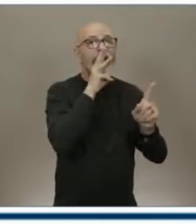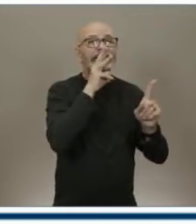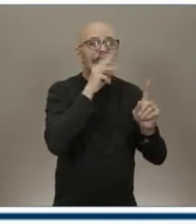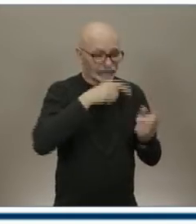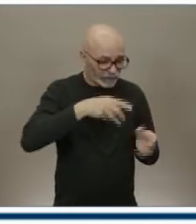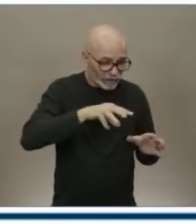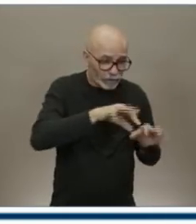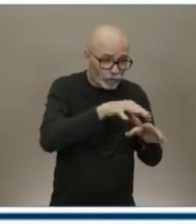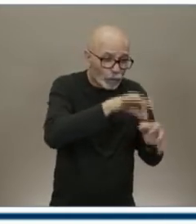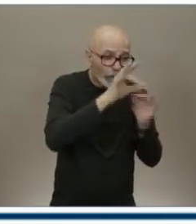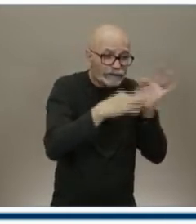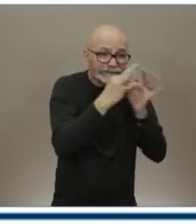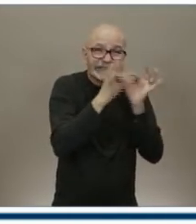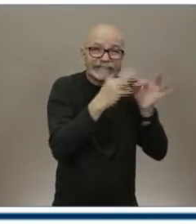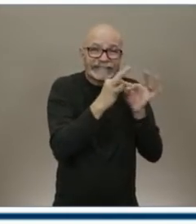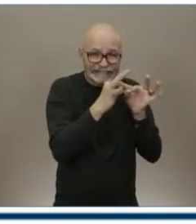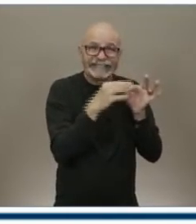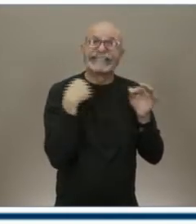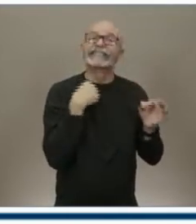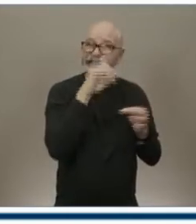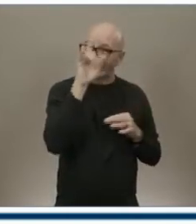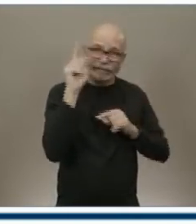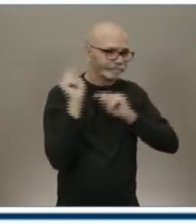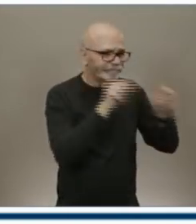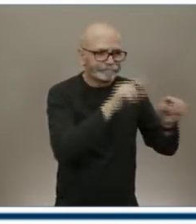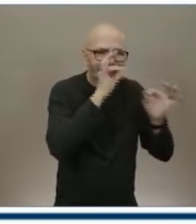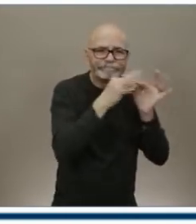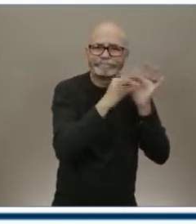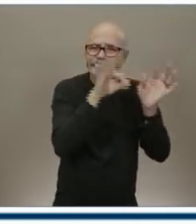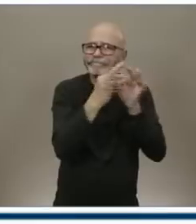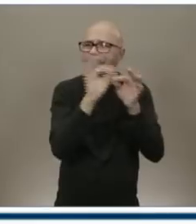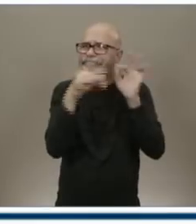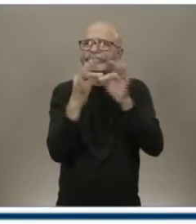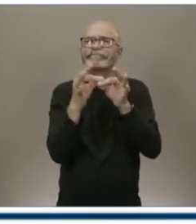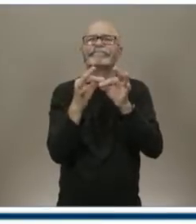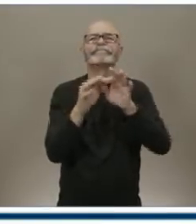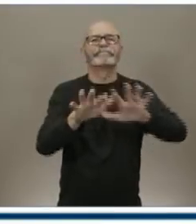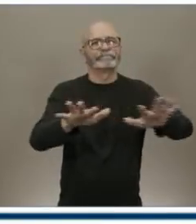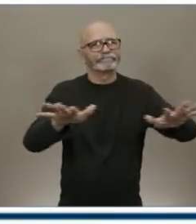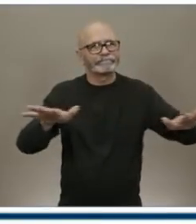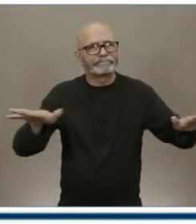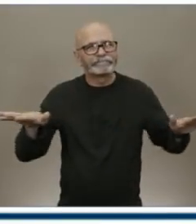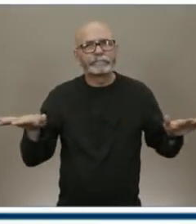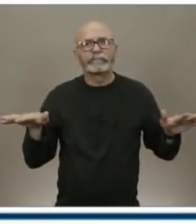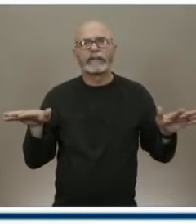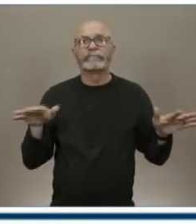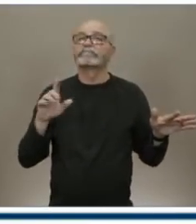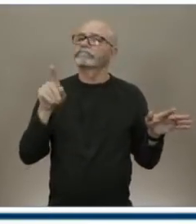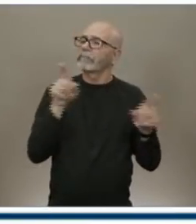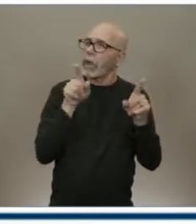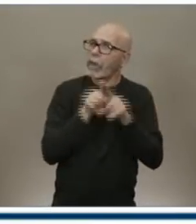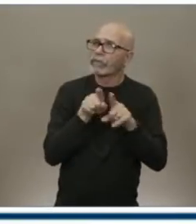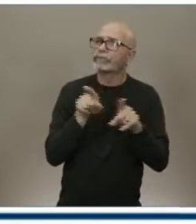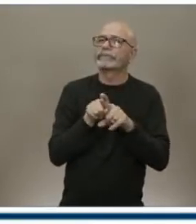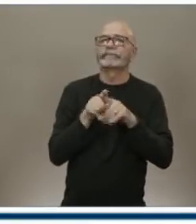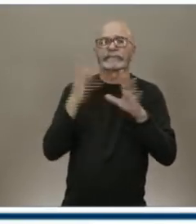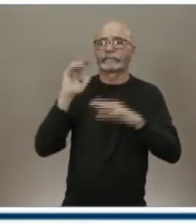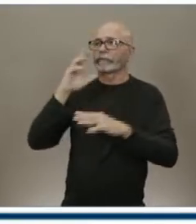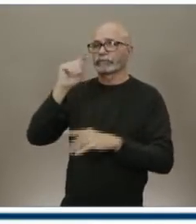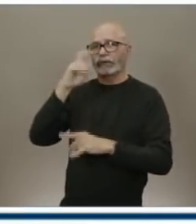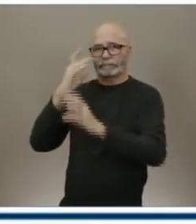quickly, did a lot of testing through the primary assessment center in Wolfville, and also brought in a pop-up